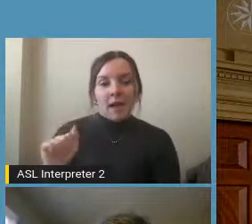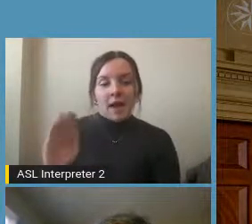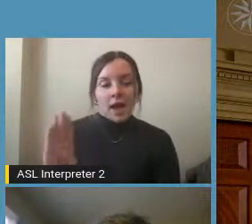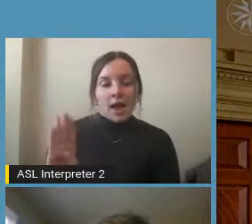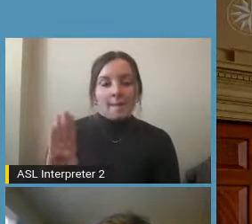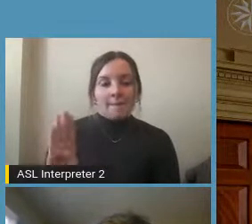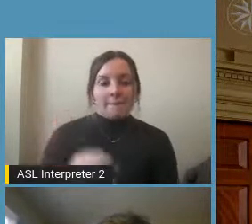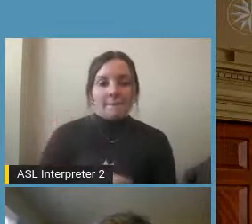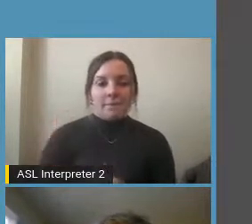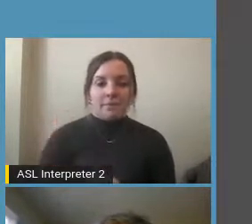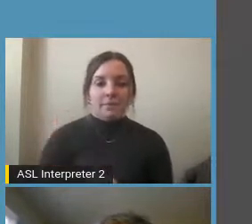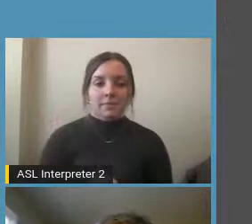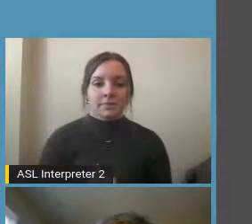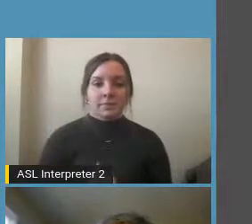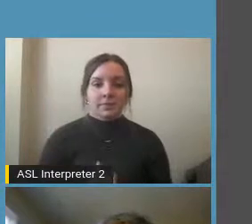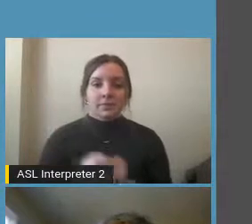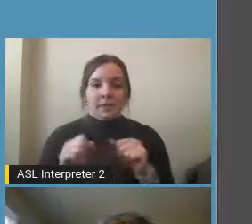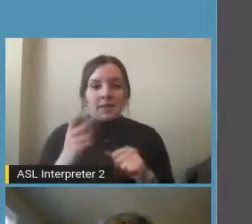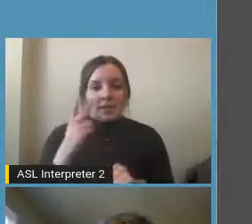now we can see,